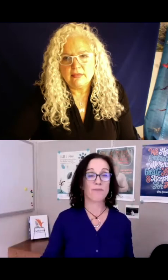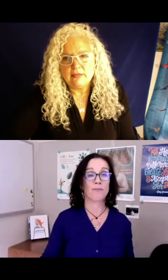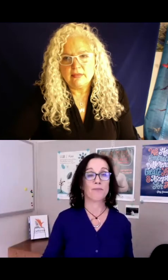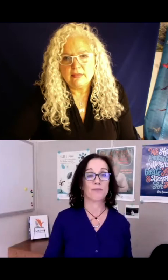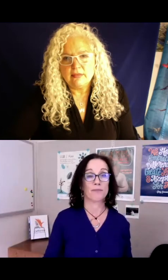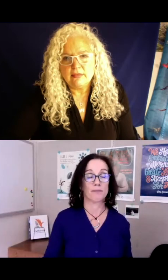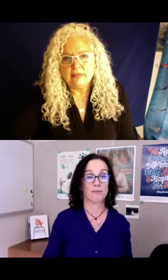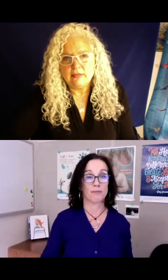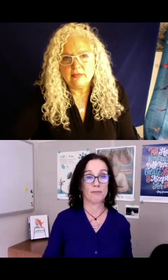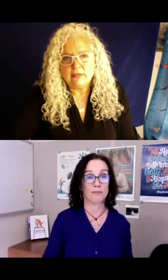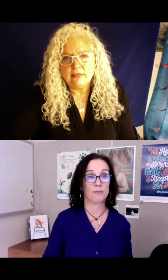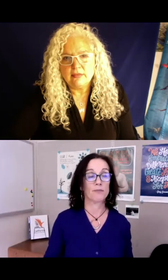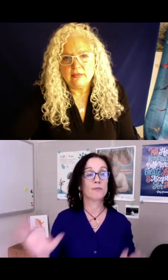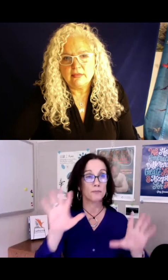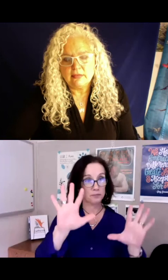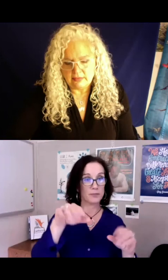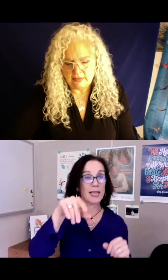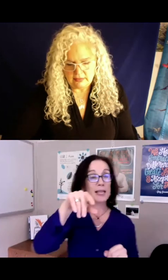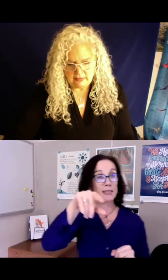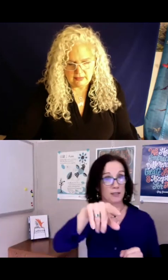And what they found